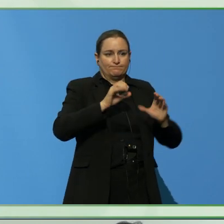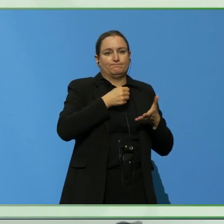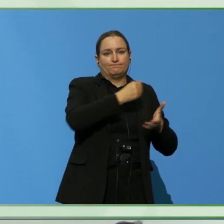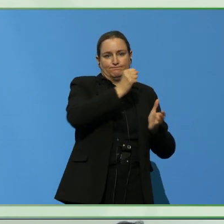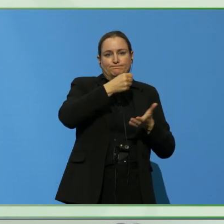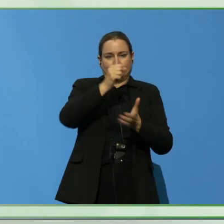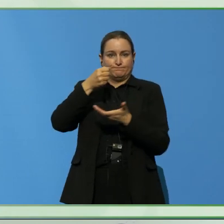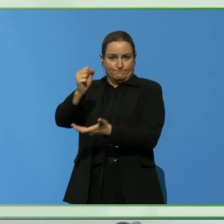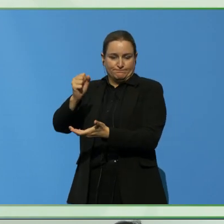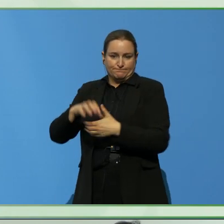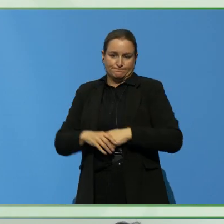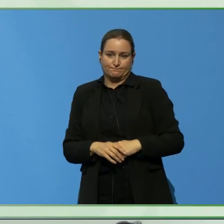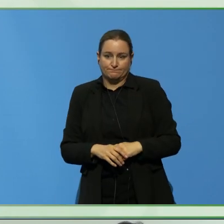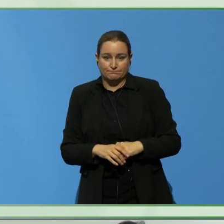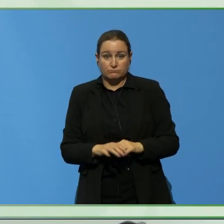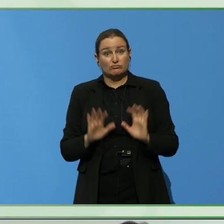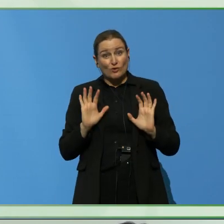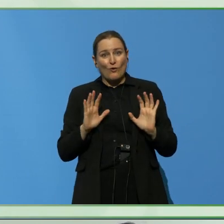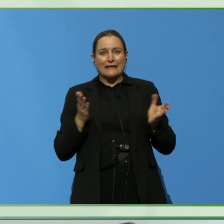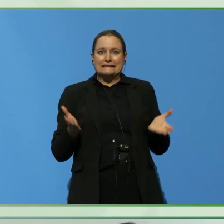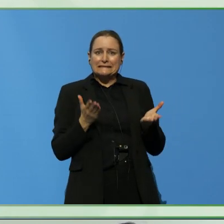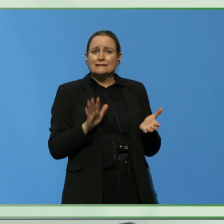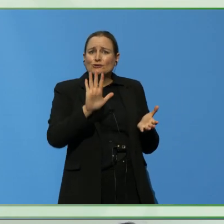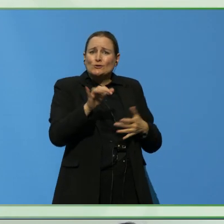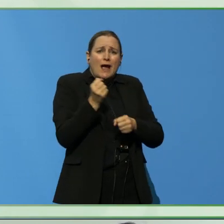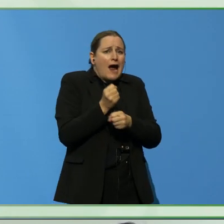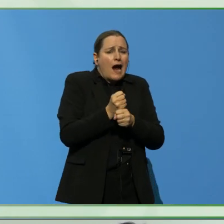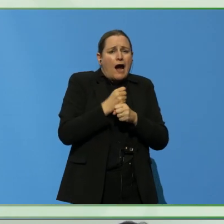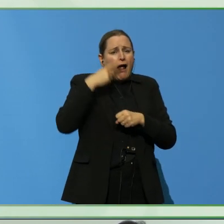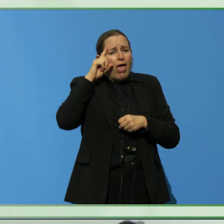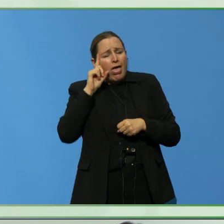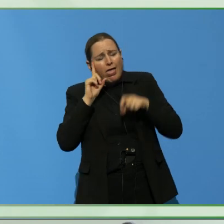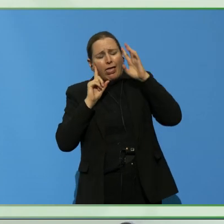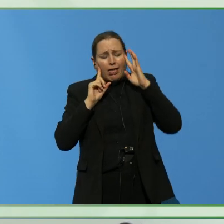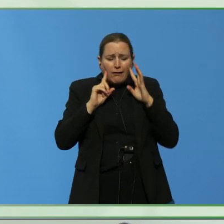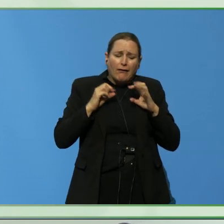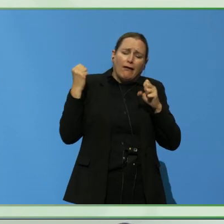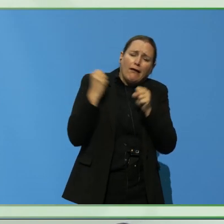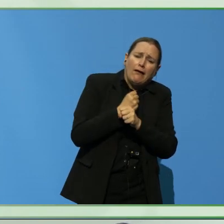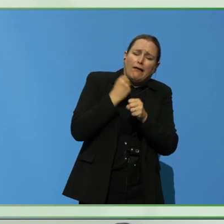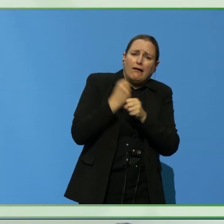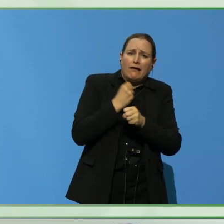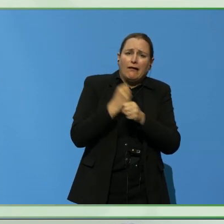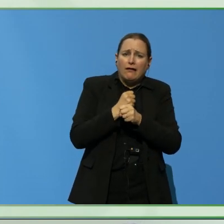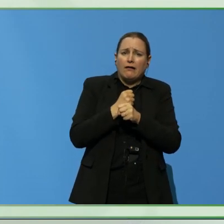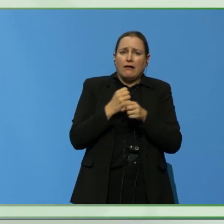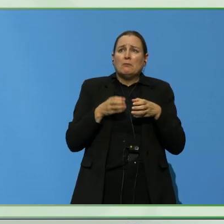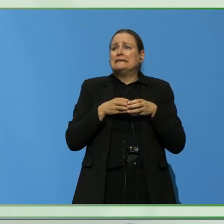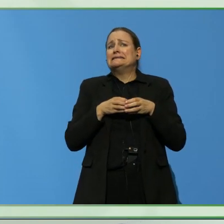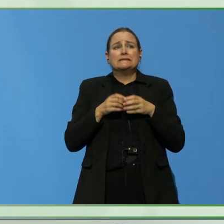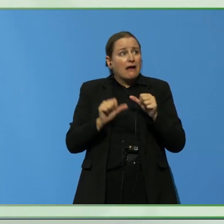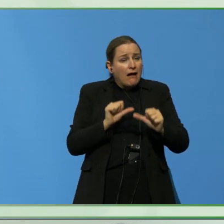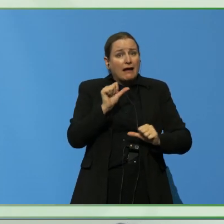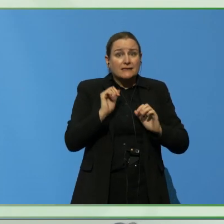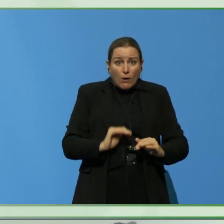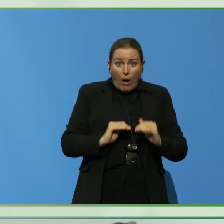able to deliver the impact you're working so hard towards. We're very fortunate to be working directly with the Zero Project as